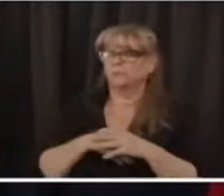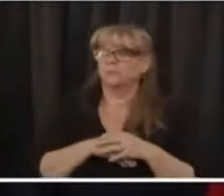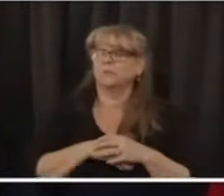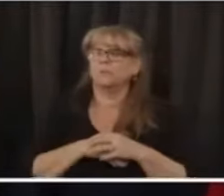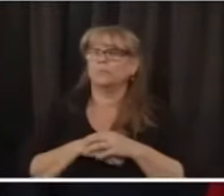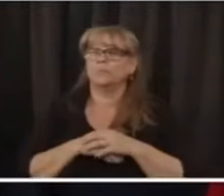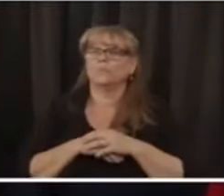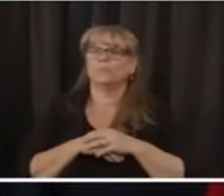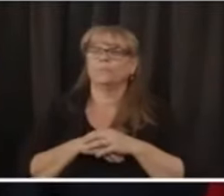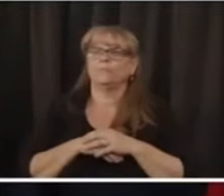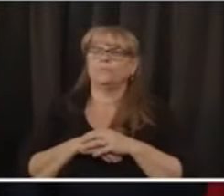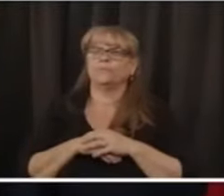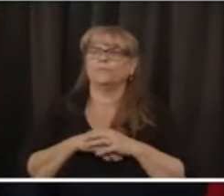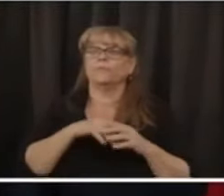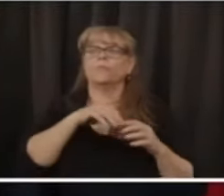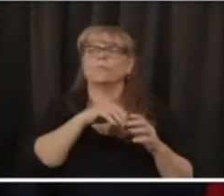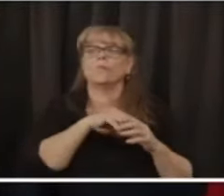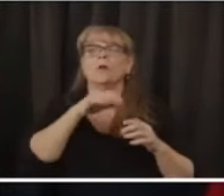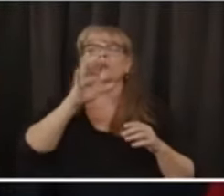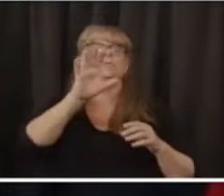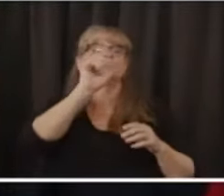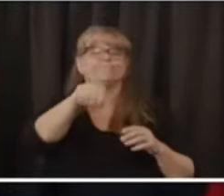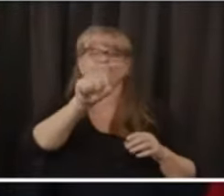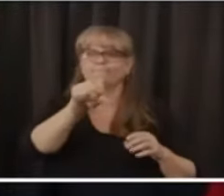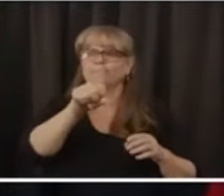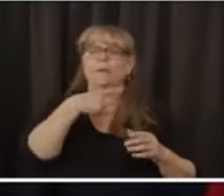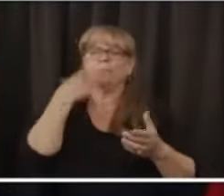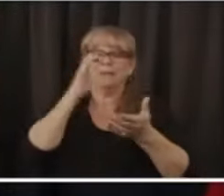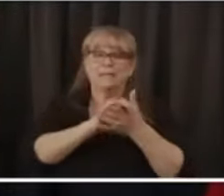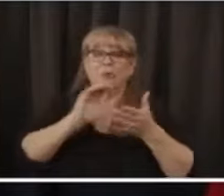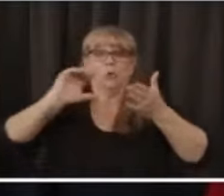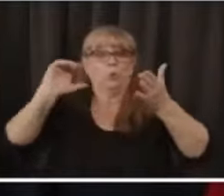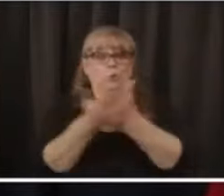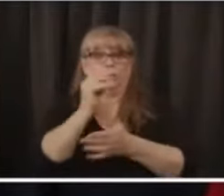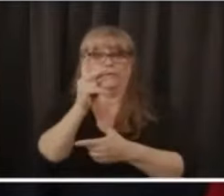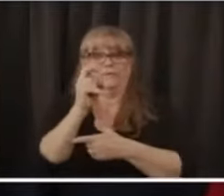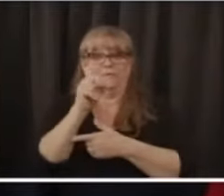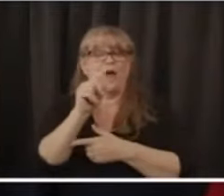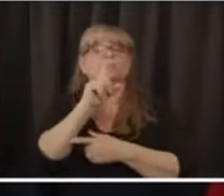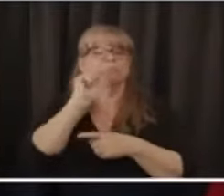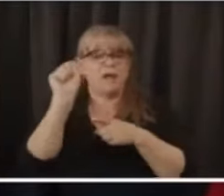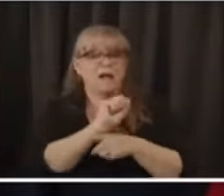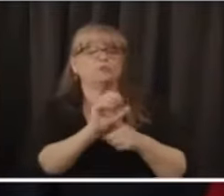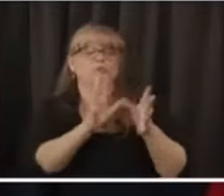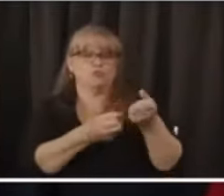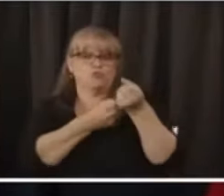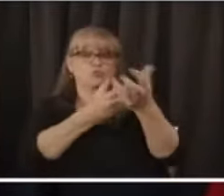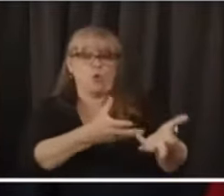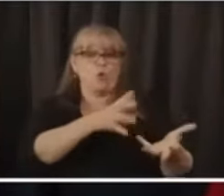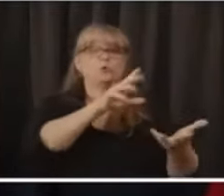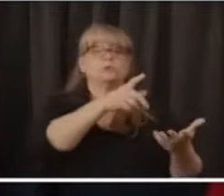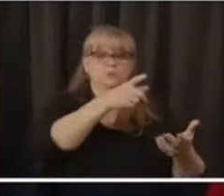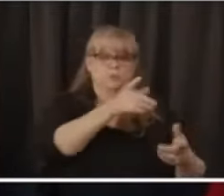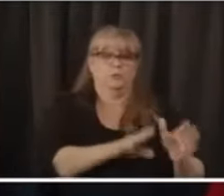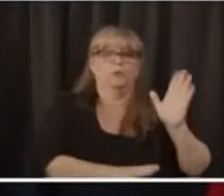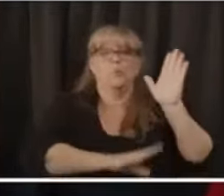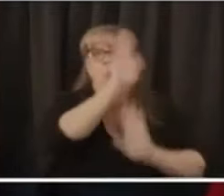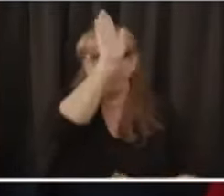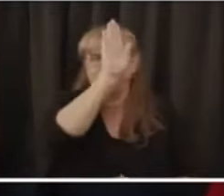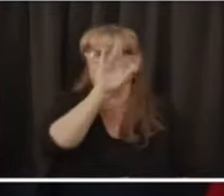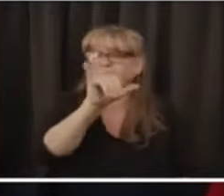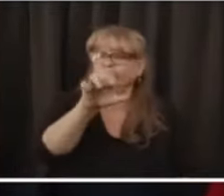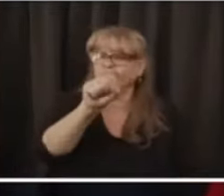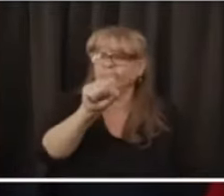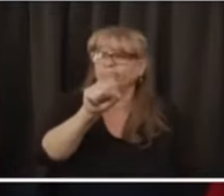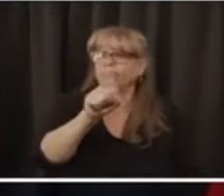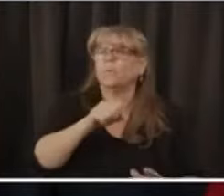Yes, so we certainly do believe that variants are contributing to increasing hospitalization rates that we are seeing. We know that particularly